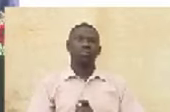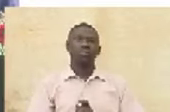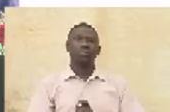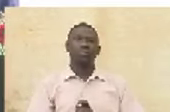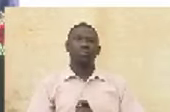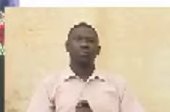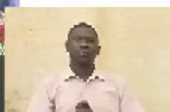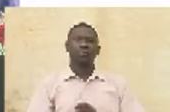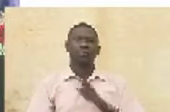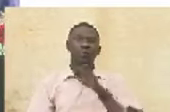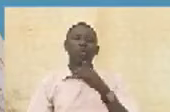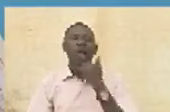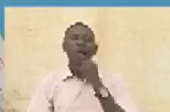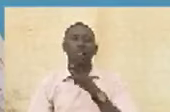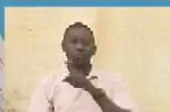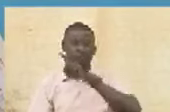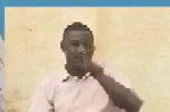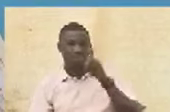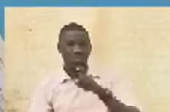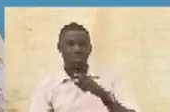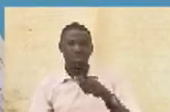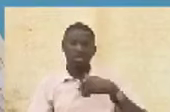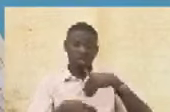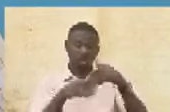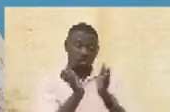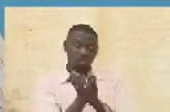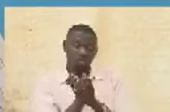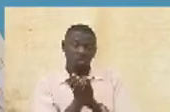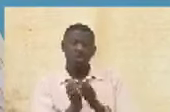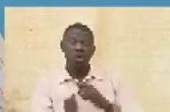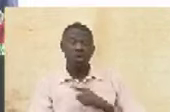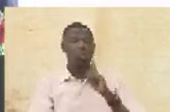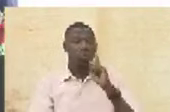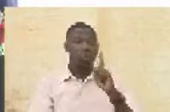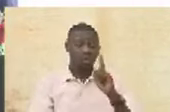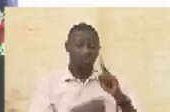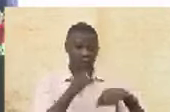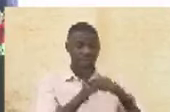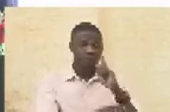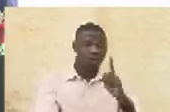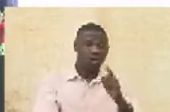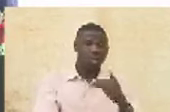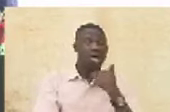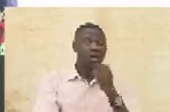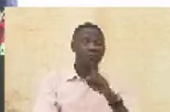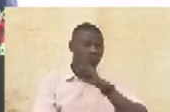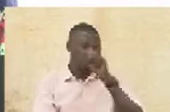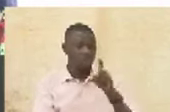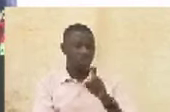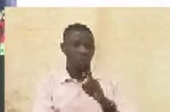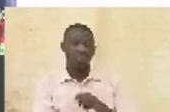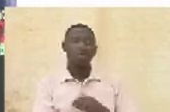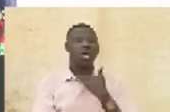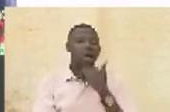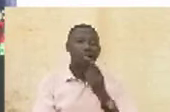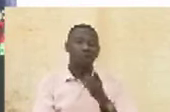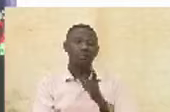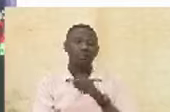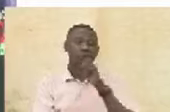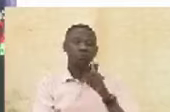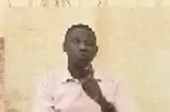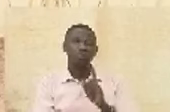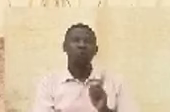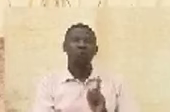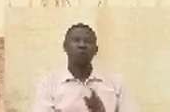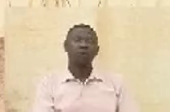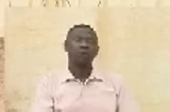Were you asked questions in a group or individually? Fo ni nin karo ni kal ni nin kal melne kal ni nin kal ni nin karo ni dal kafol